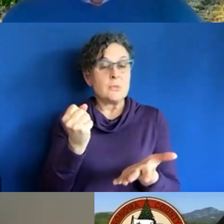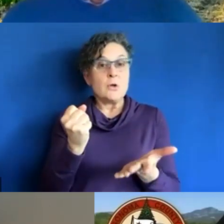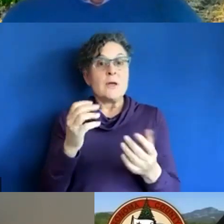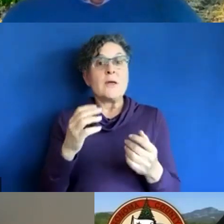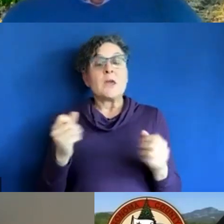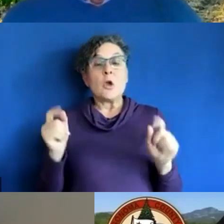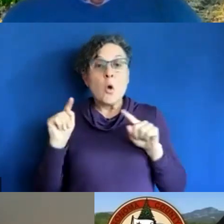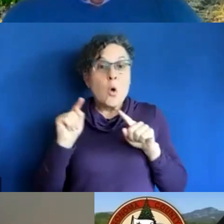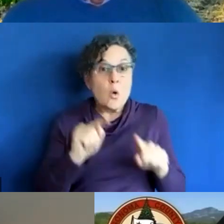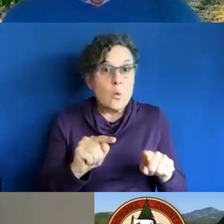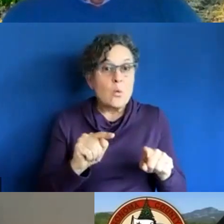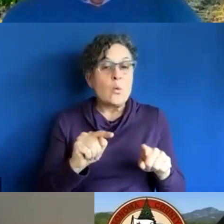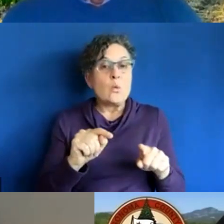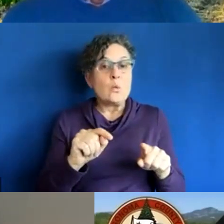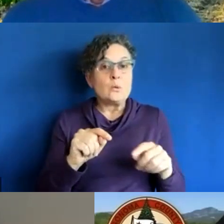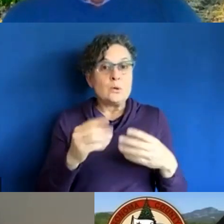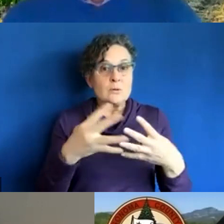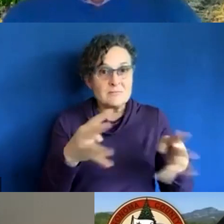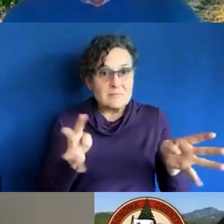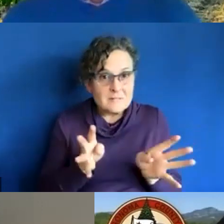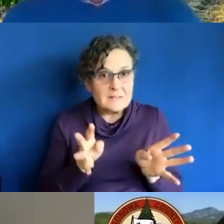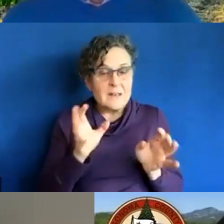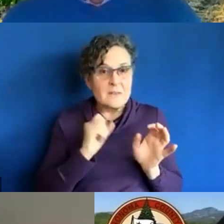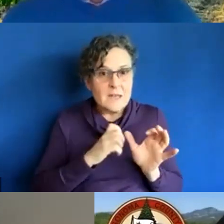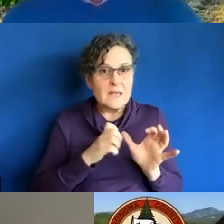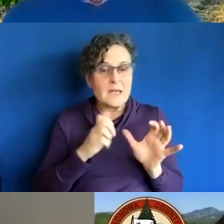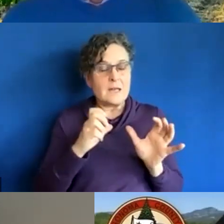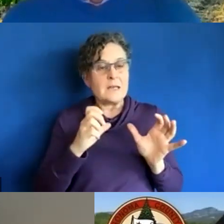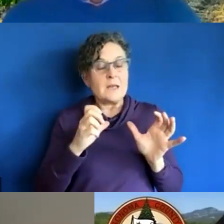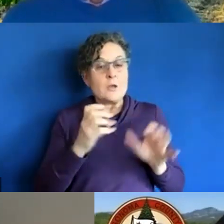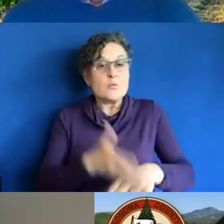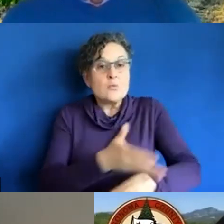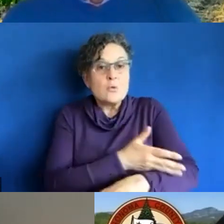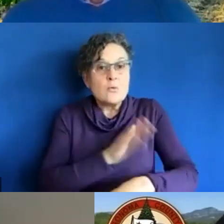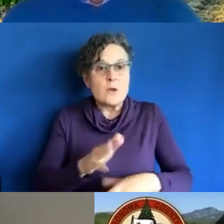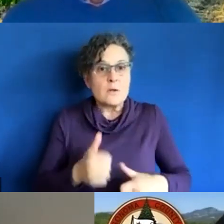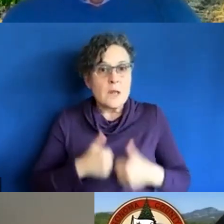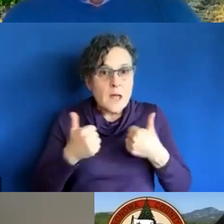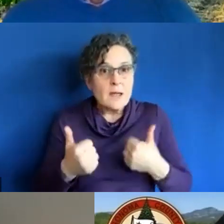can encourage and be increased in their quality of life and work with